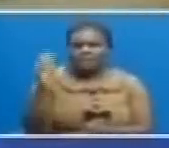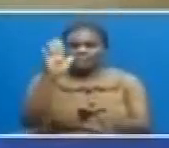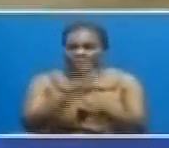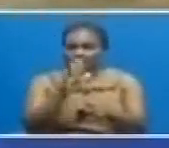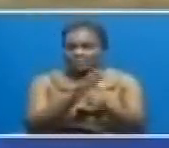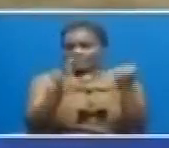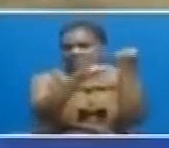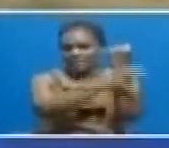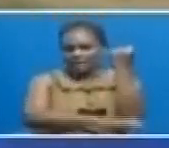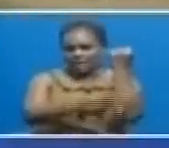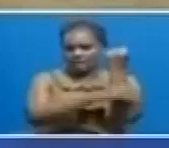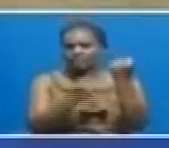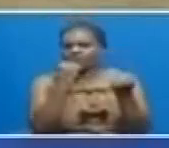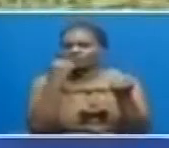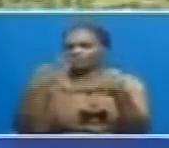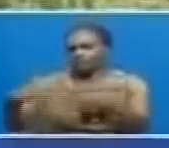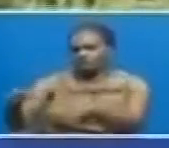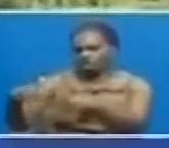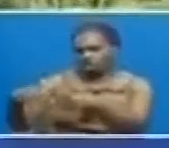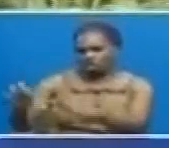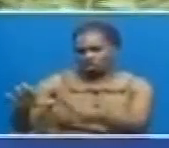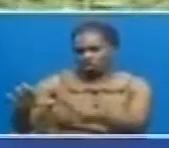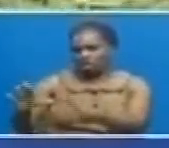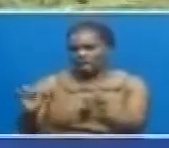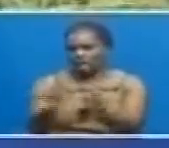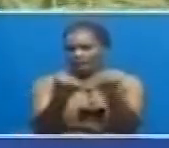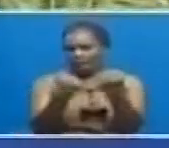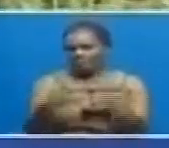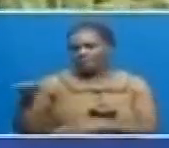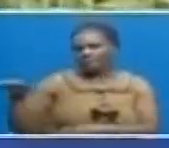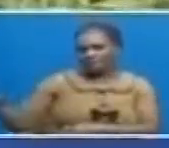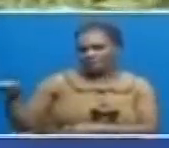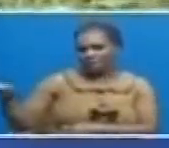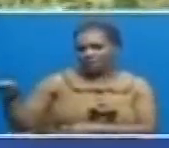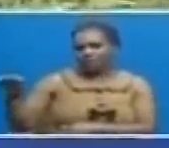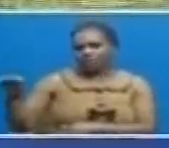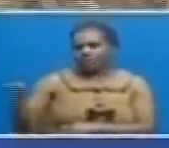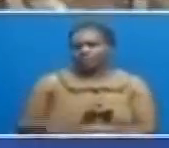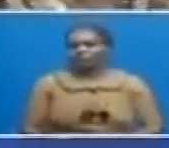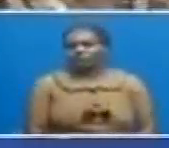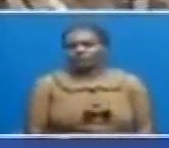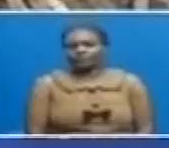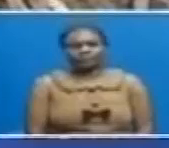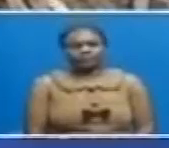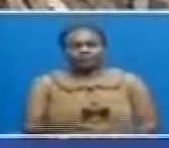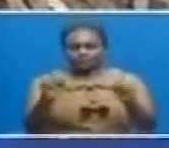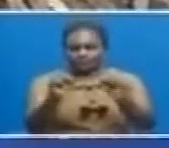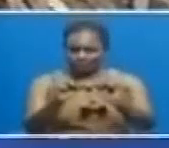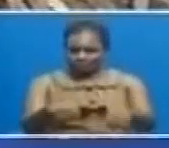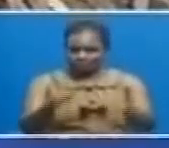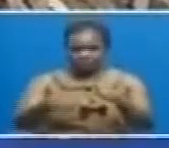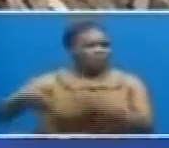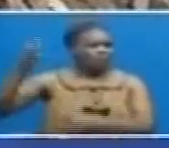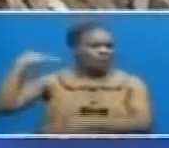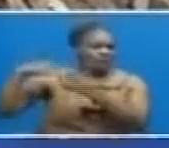these countries, food waste and losses occur mainly at early stages of the food value chain, and this can be traced back